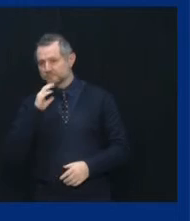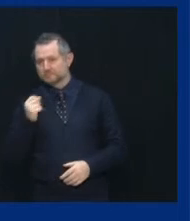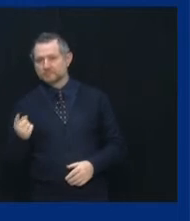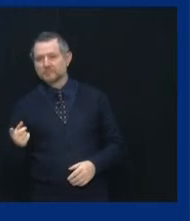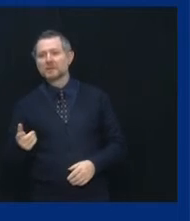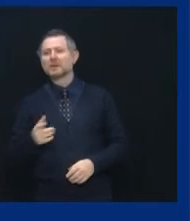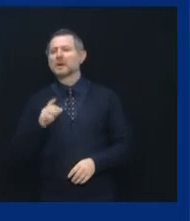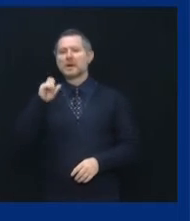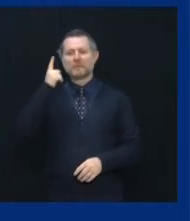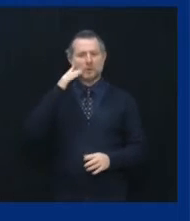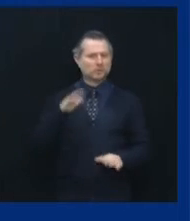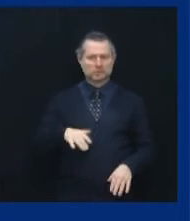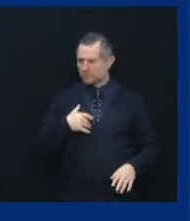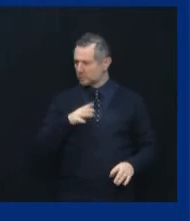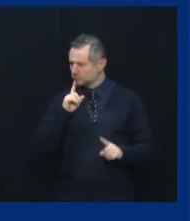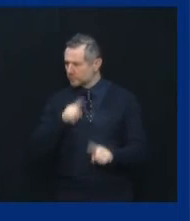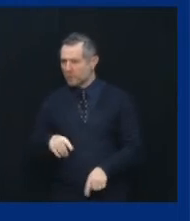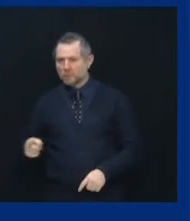reports. Next question, operator.